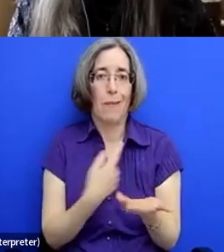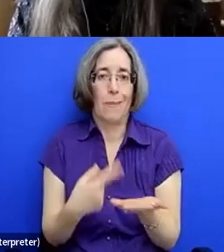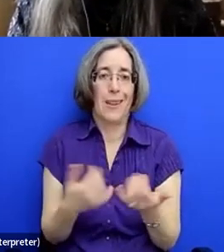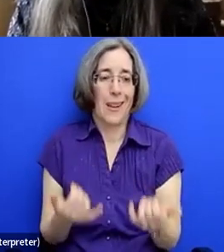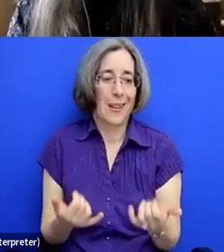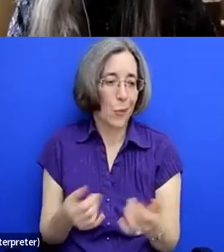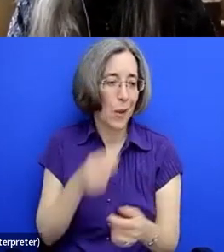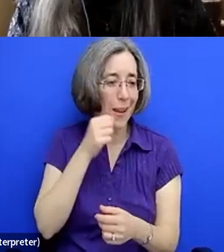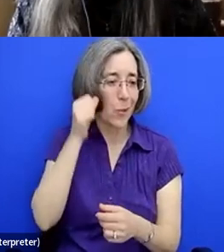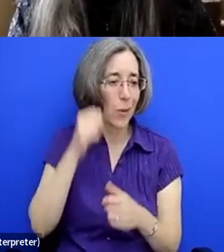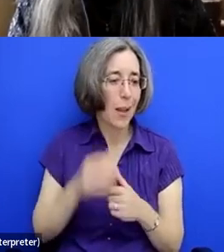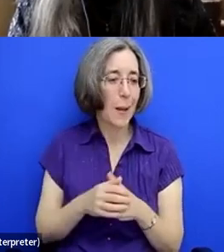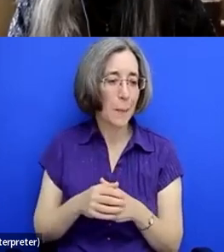about.